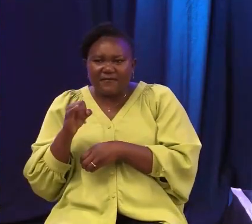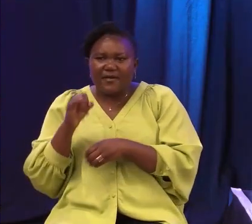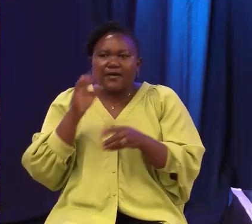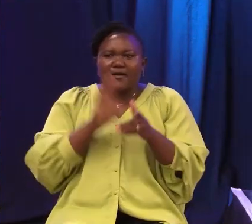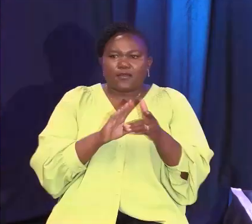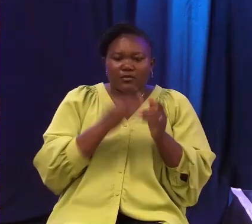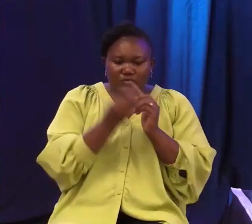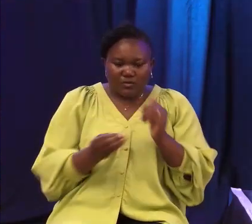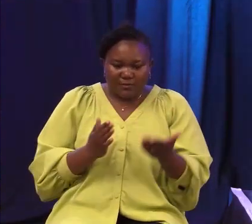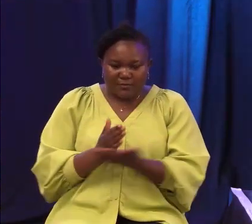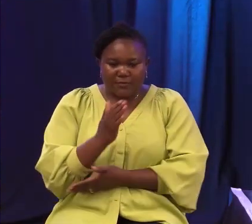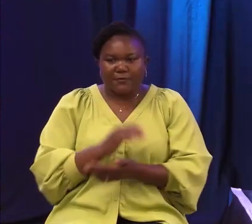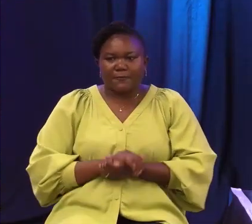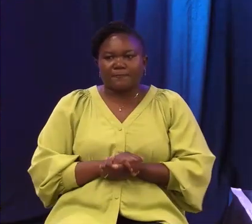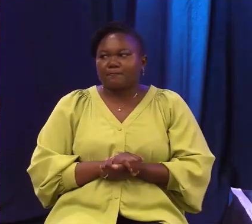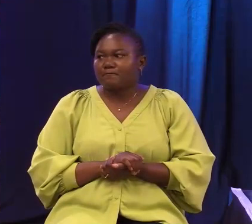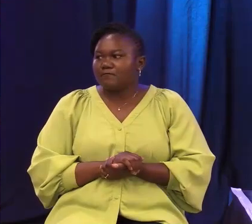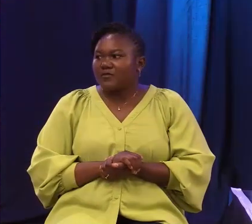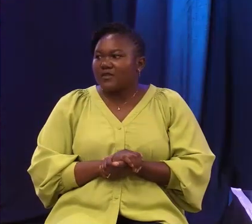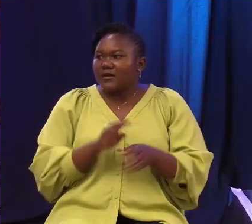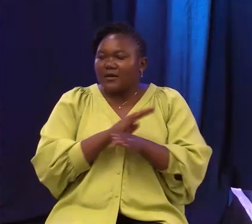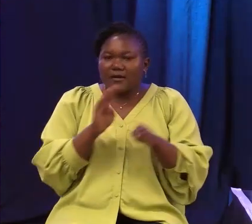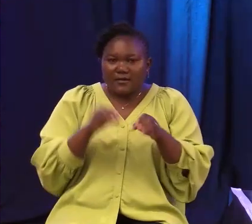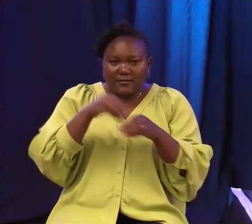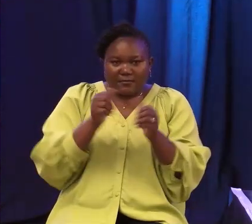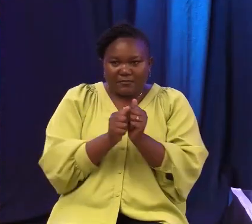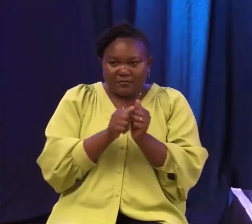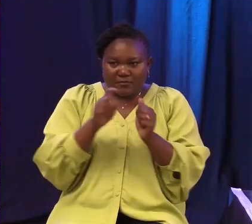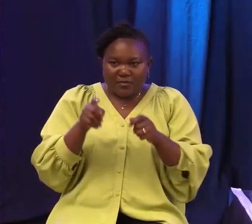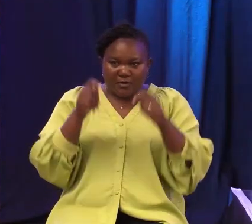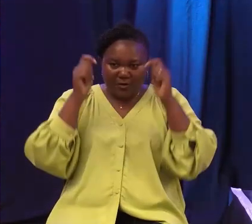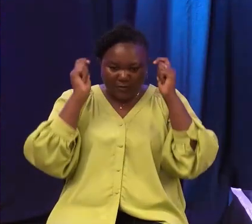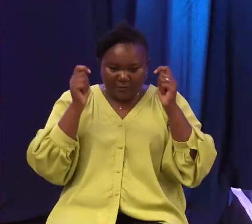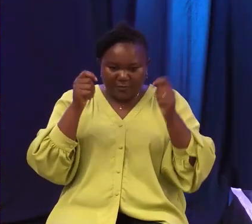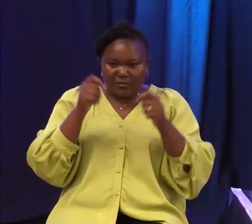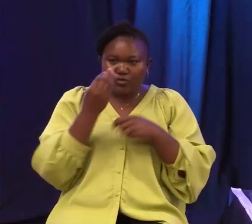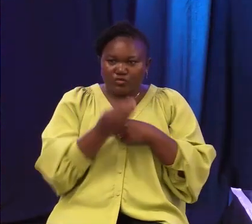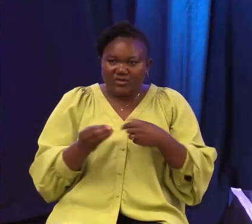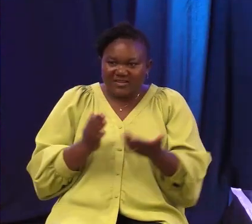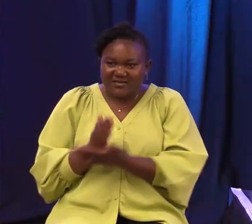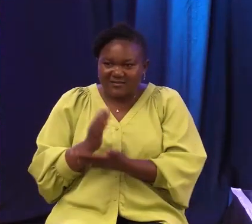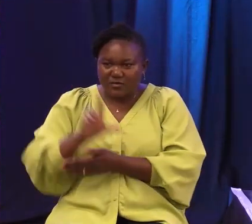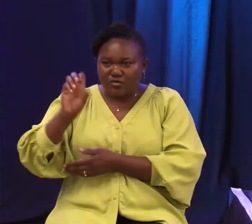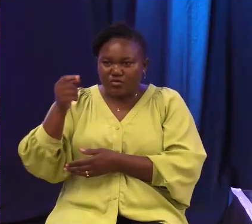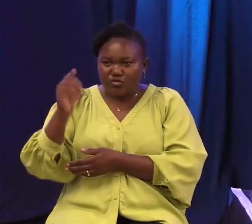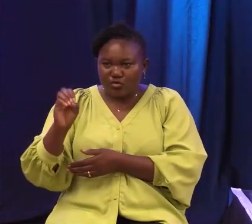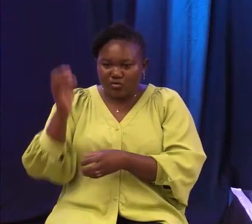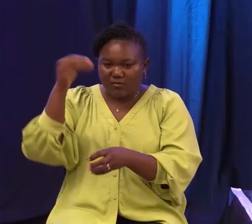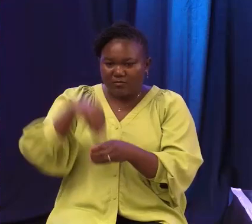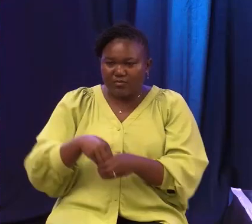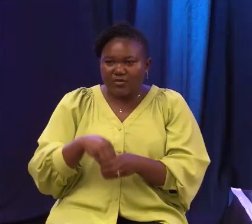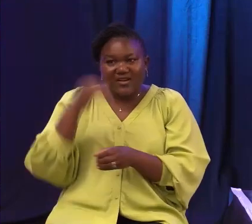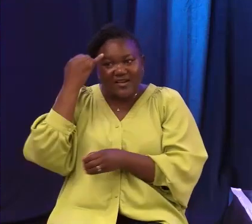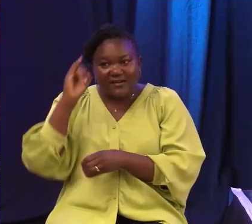to children's rights. So under that campaign is where the children's rights logo now falls. So the idea